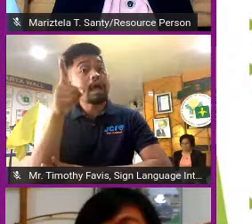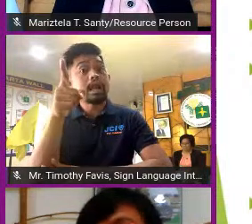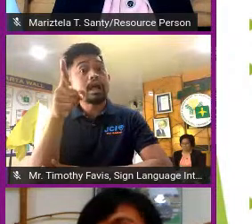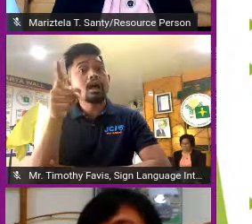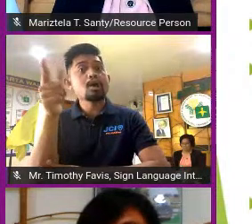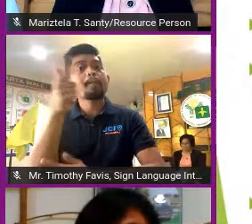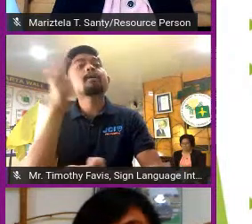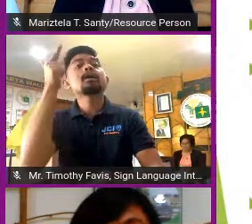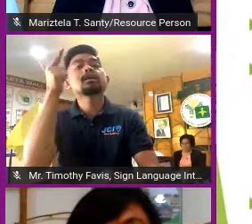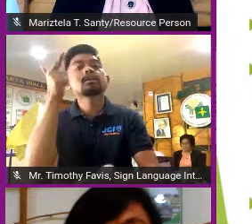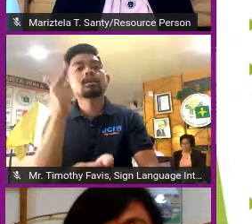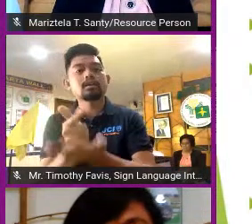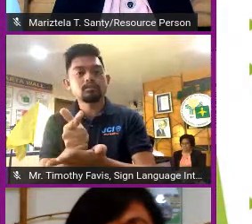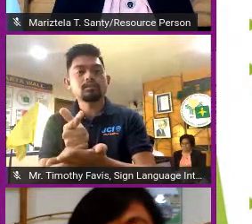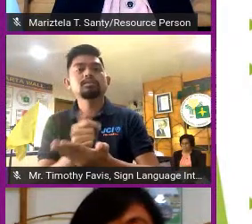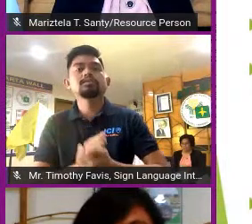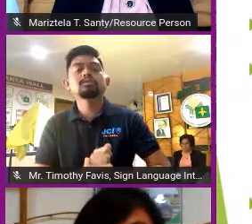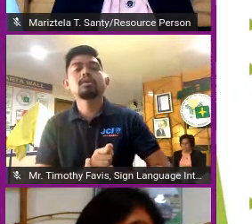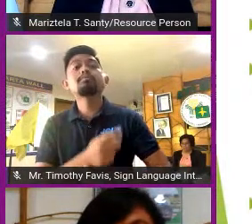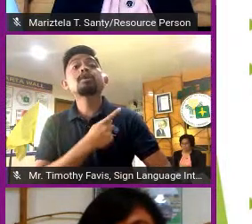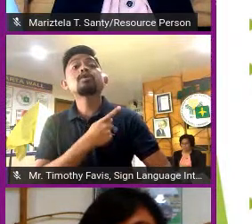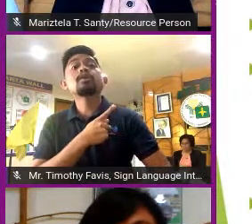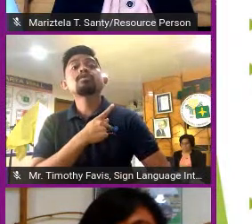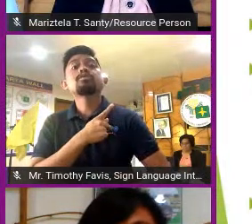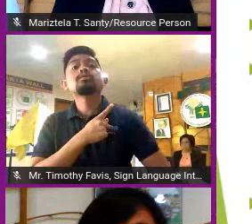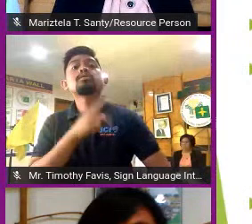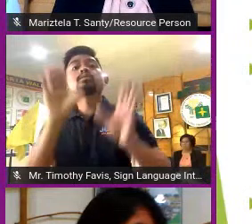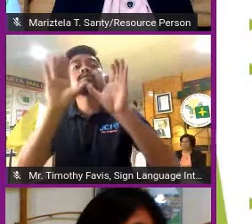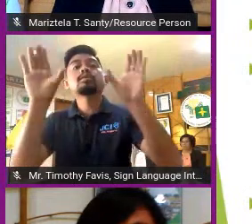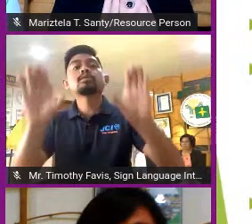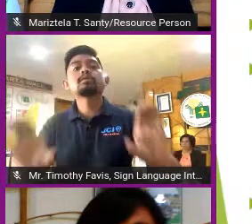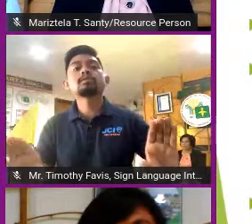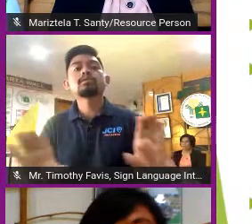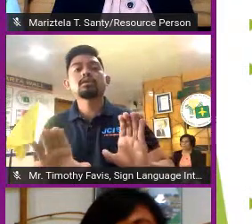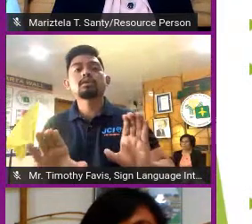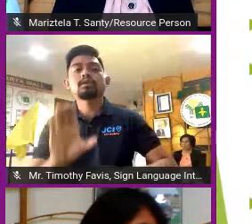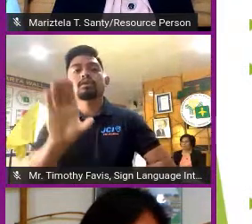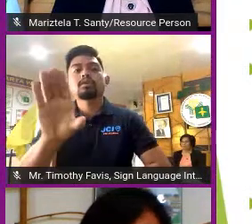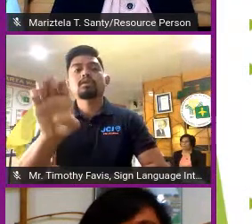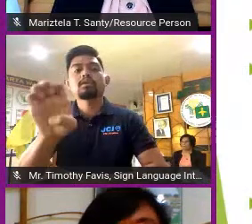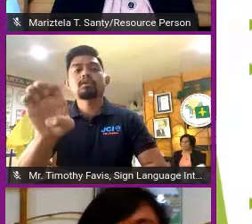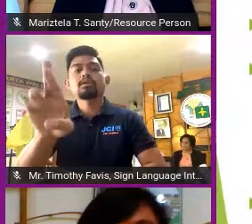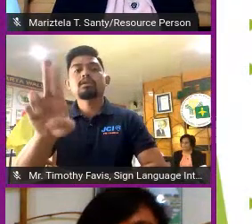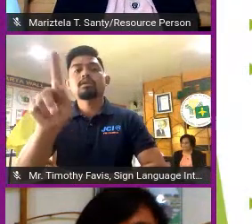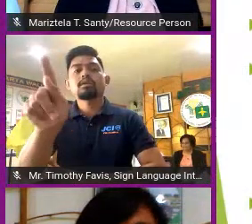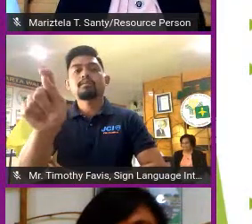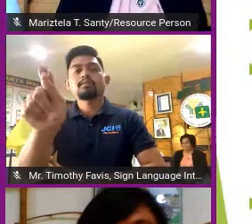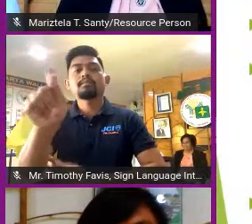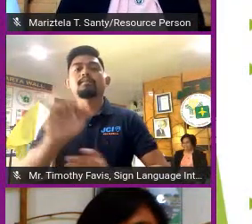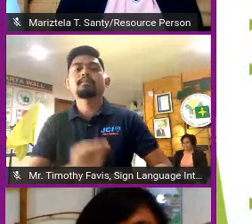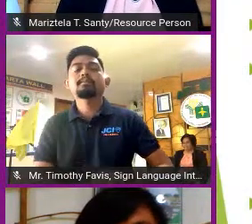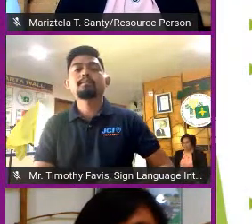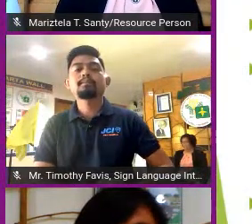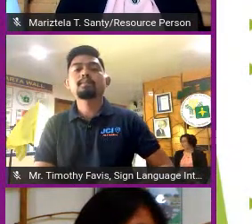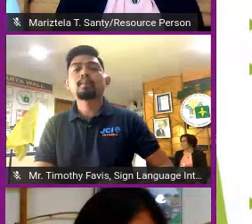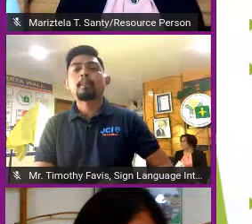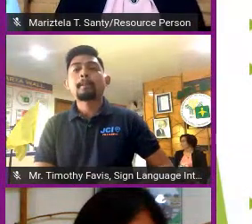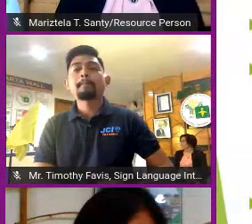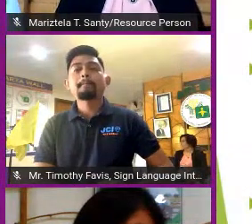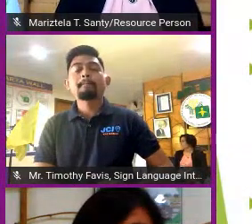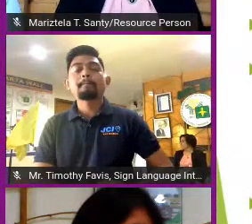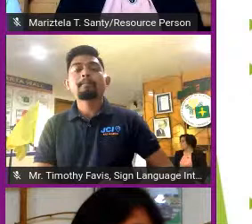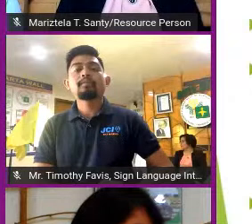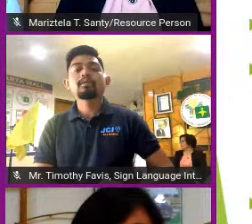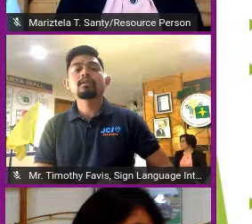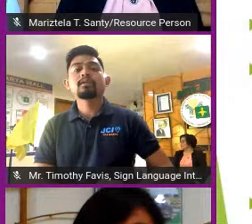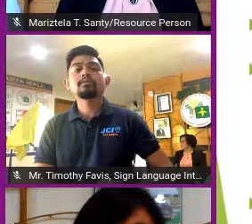tayong pagsasanay or pagsulit sa loob po ng 5 araw, every after yung ating daily discussion